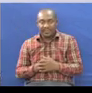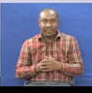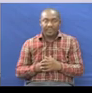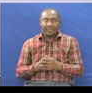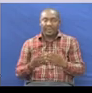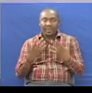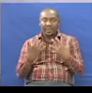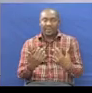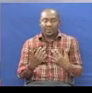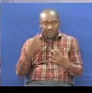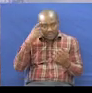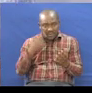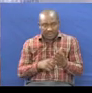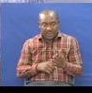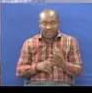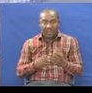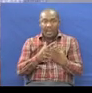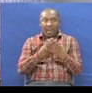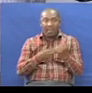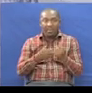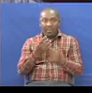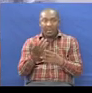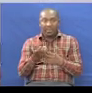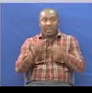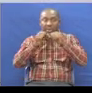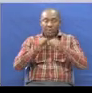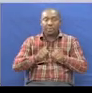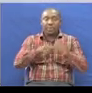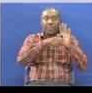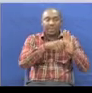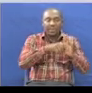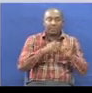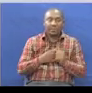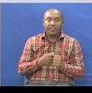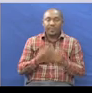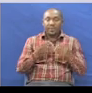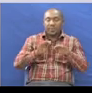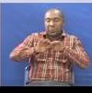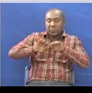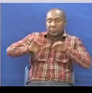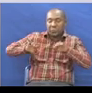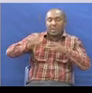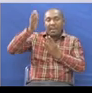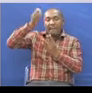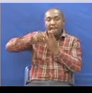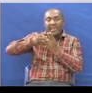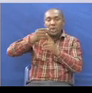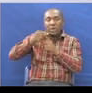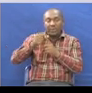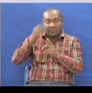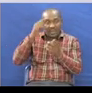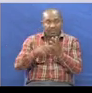positive, it means both numbers should be negative. How do I split the middle term? That will be